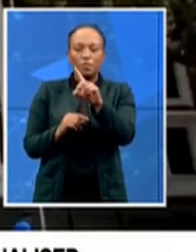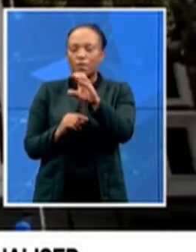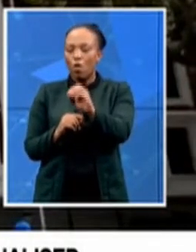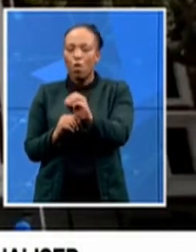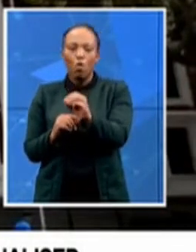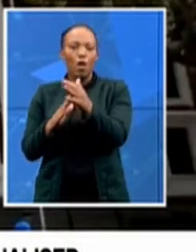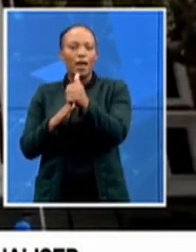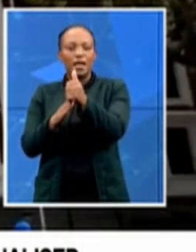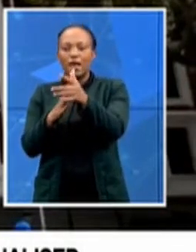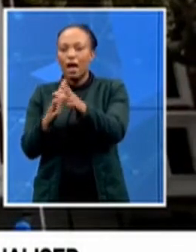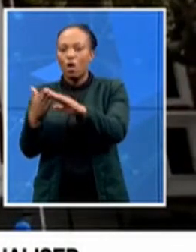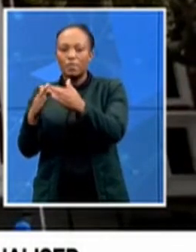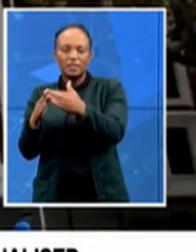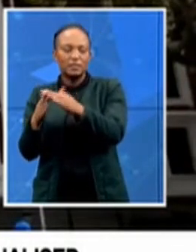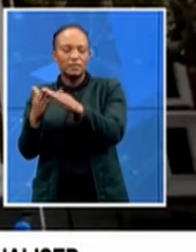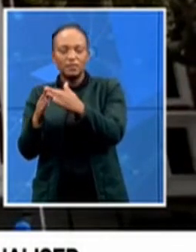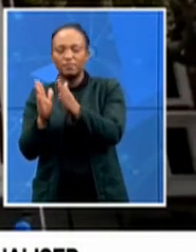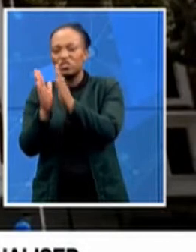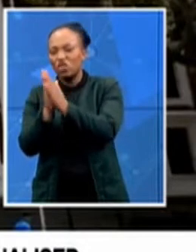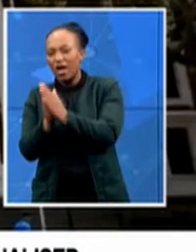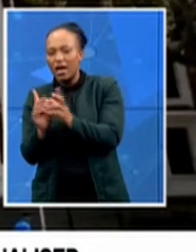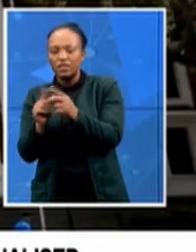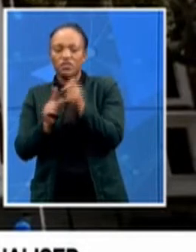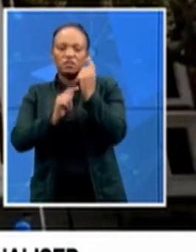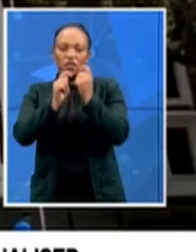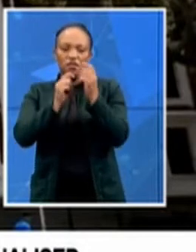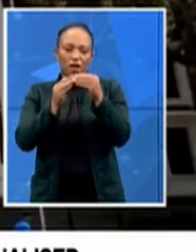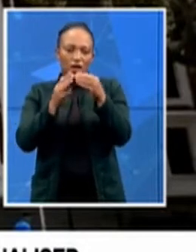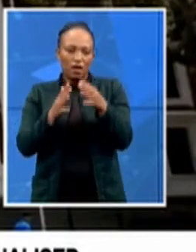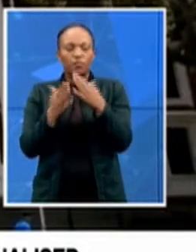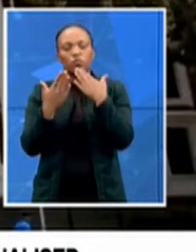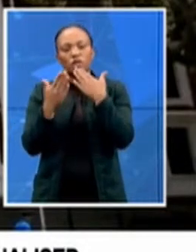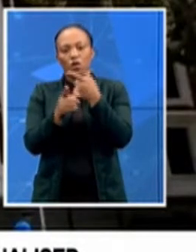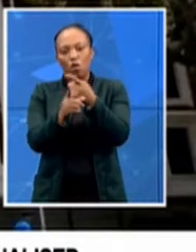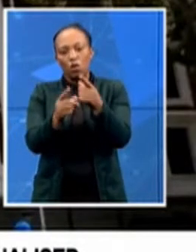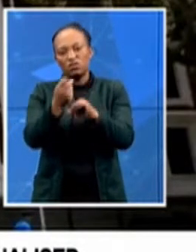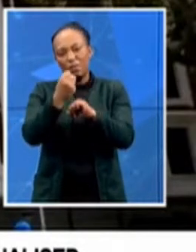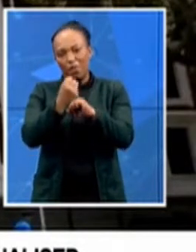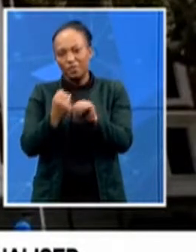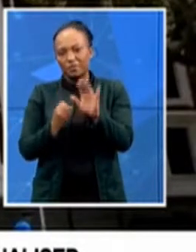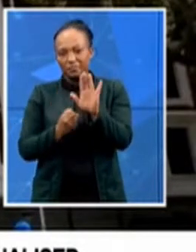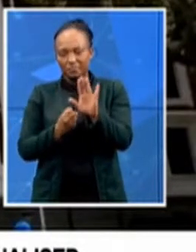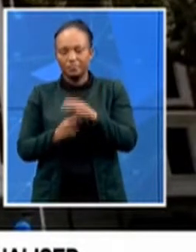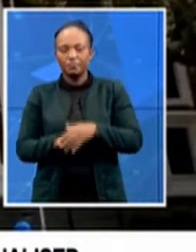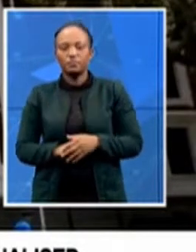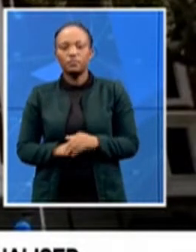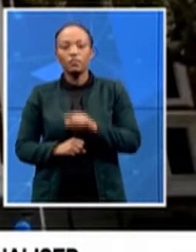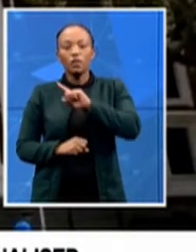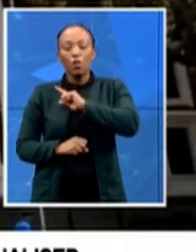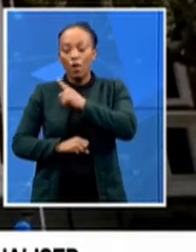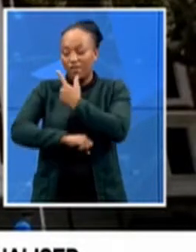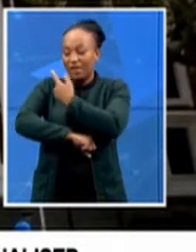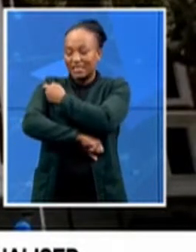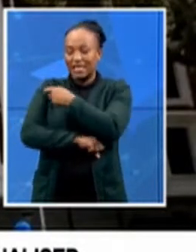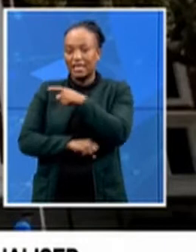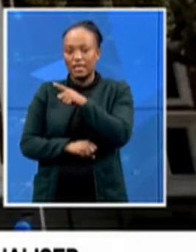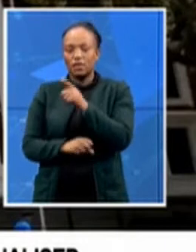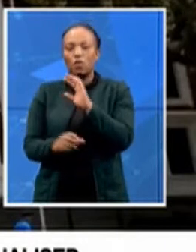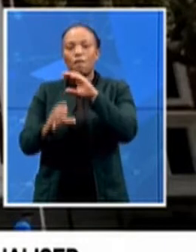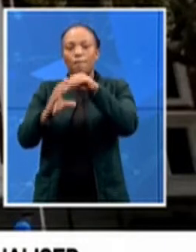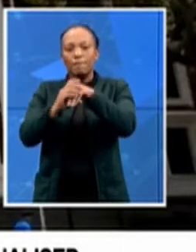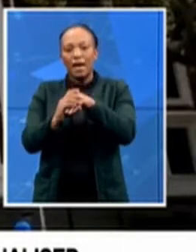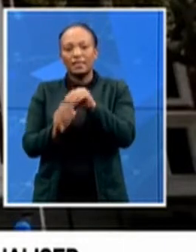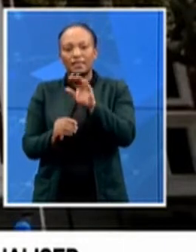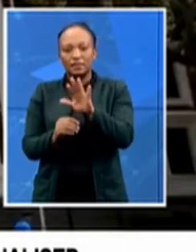leaders, because the vaccination program is just part of the safety of protecting our